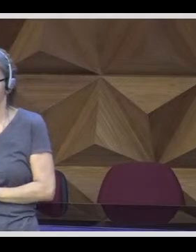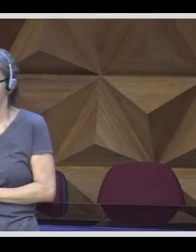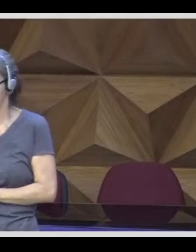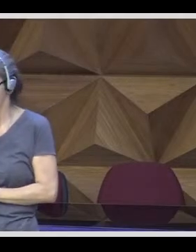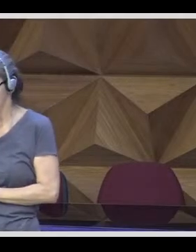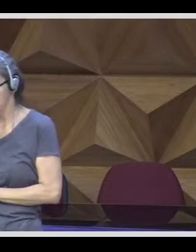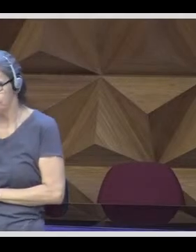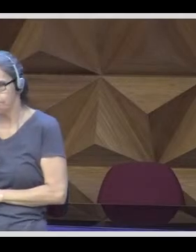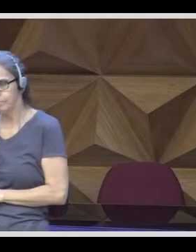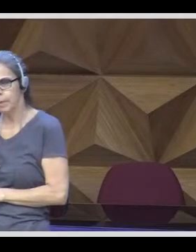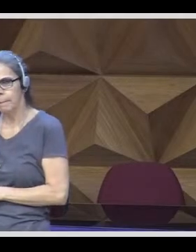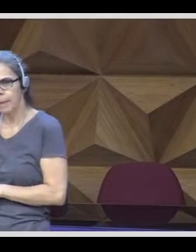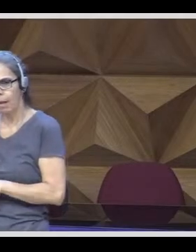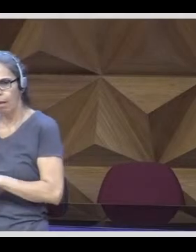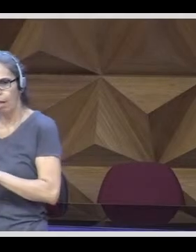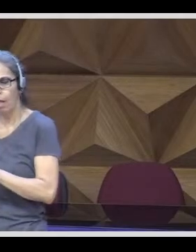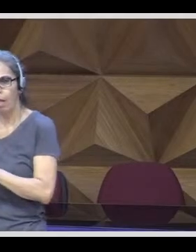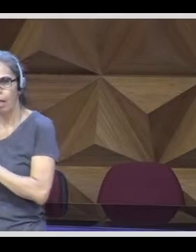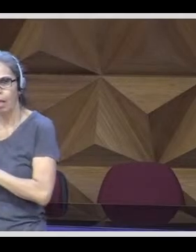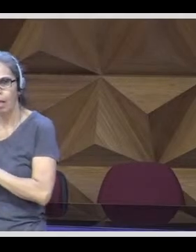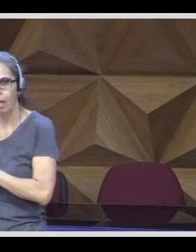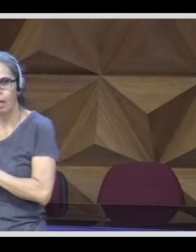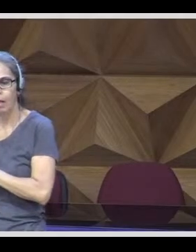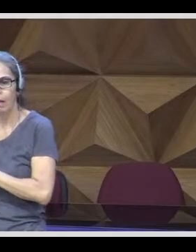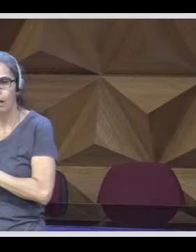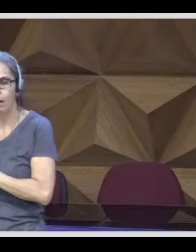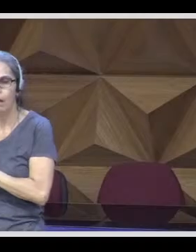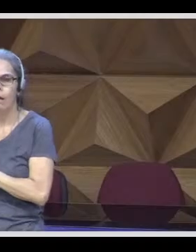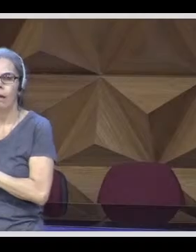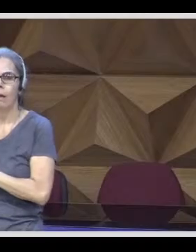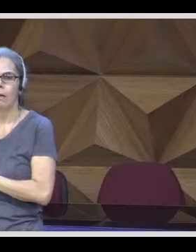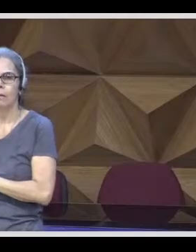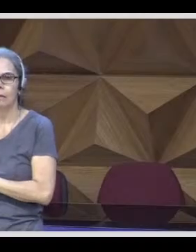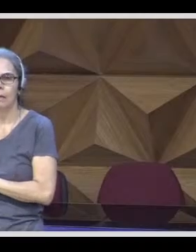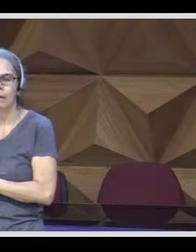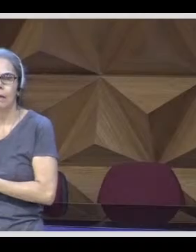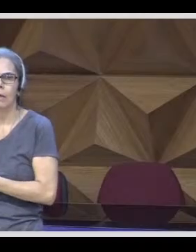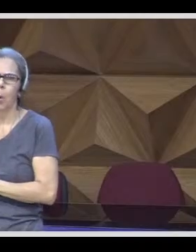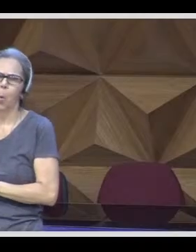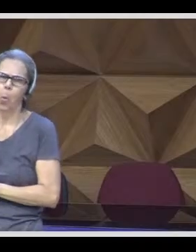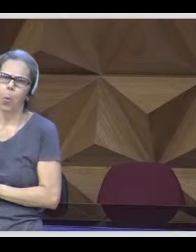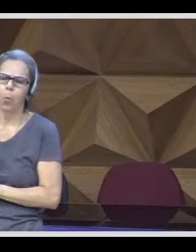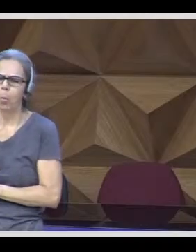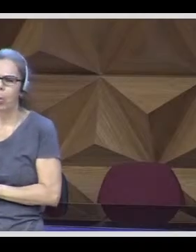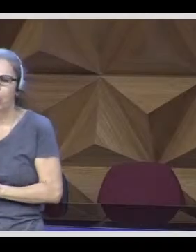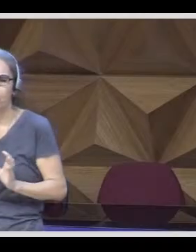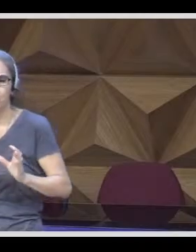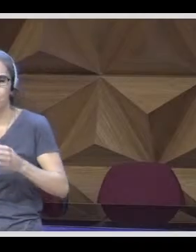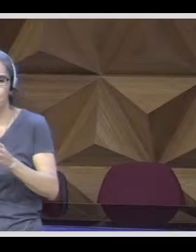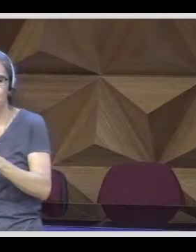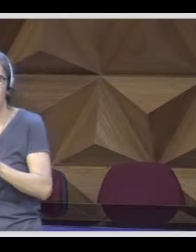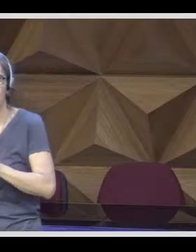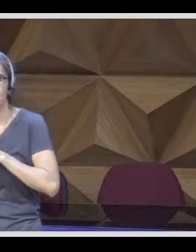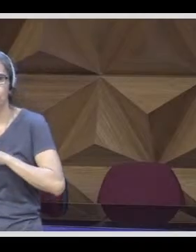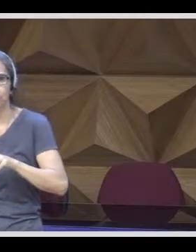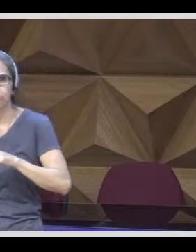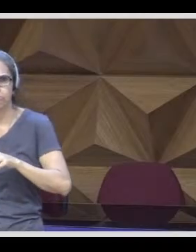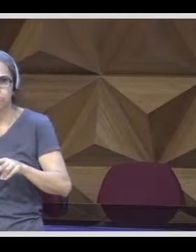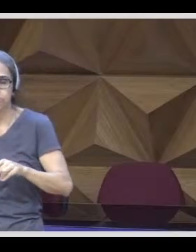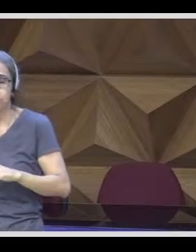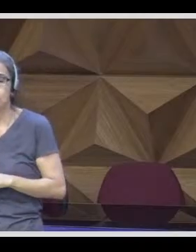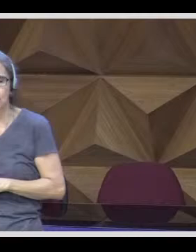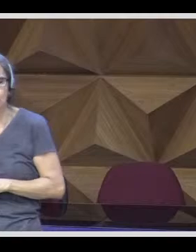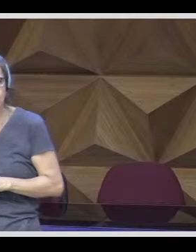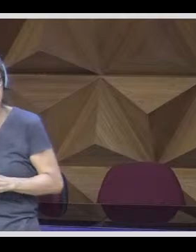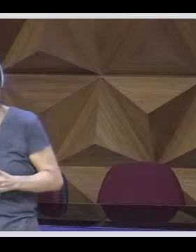we found was that for very different profiles, politics, users are mostly driven by uncertainty